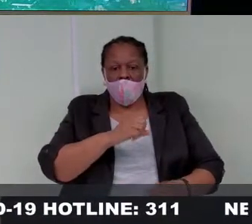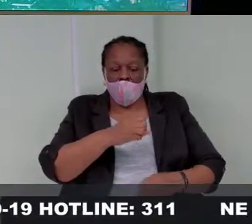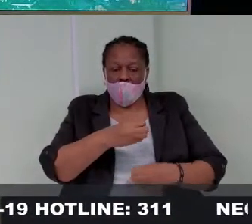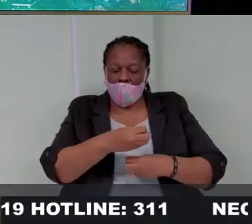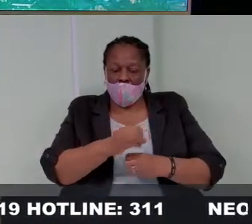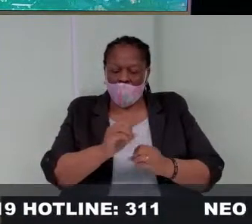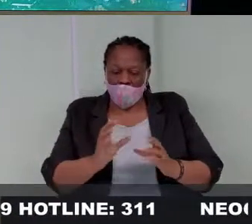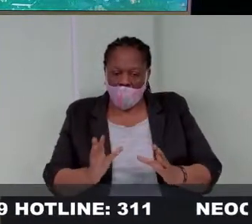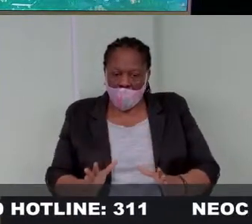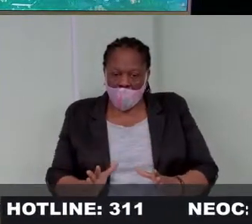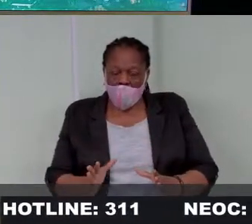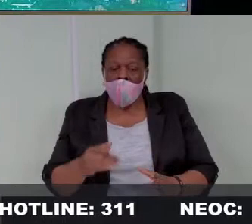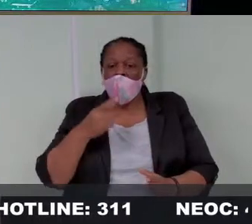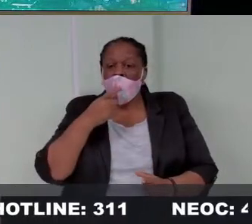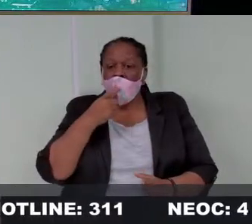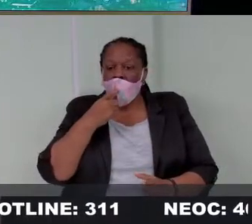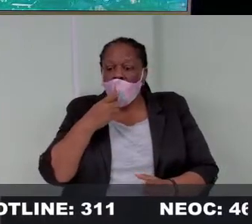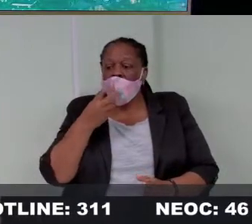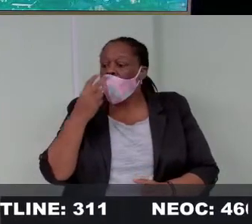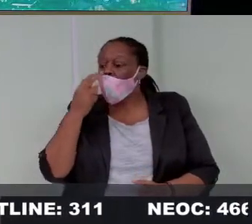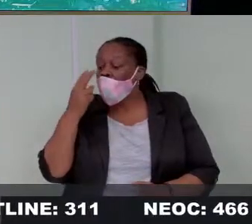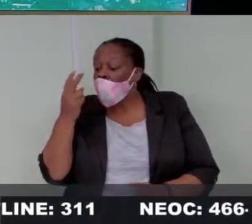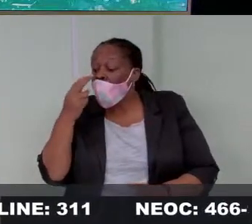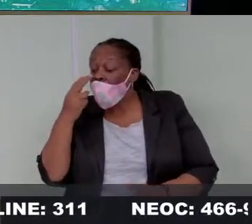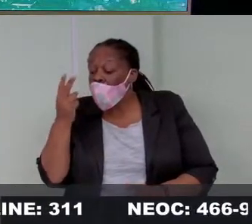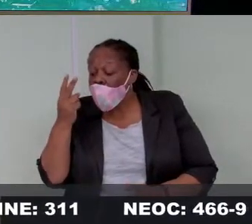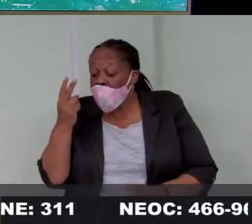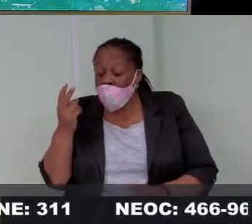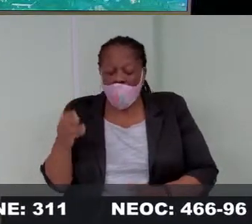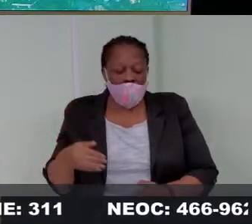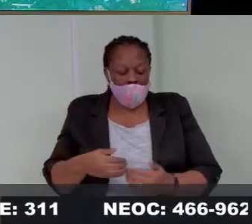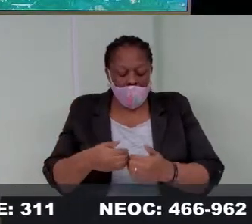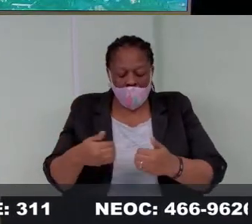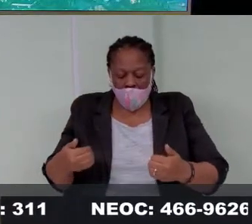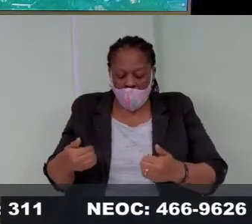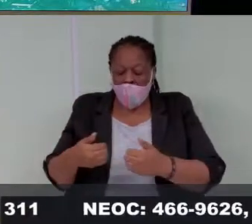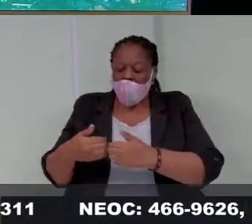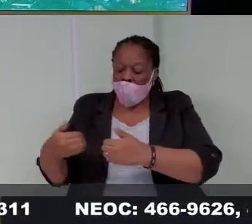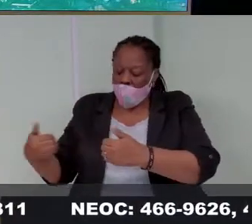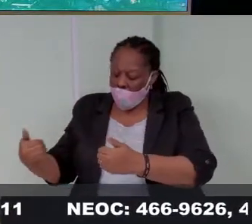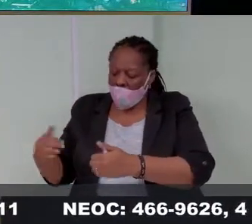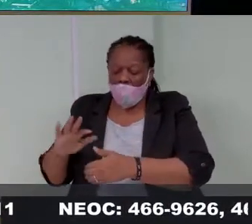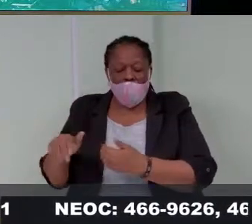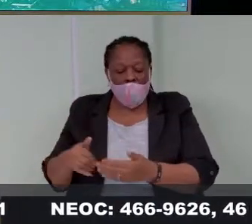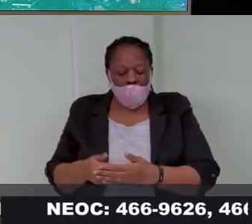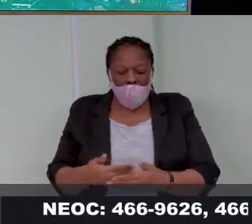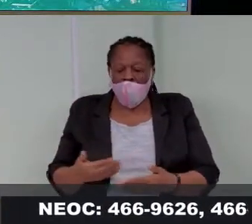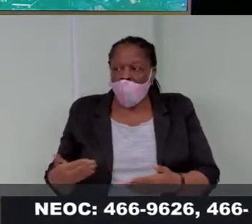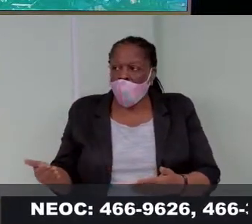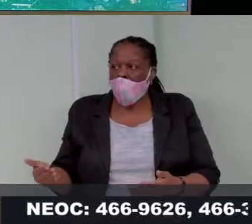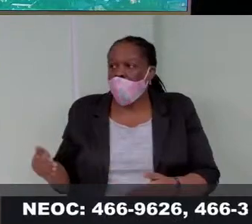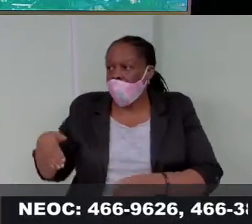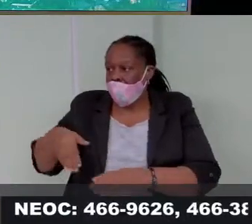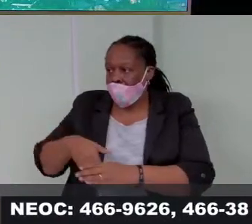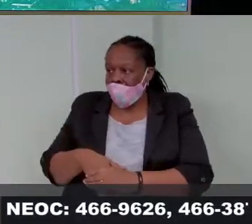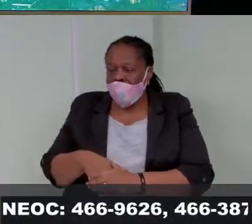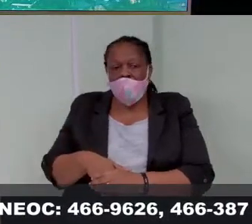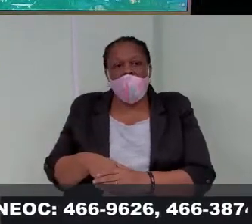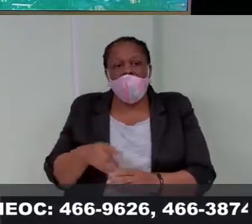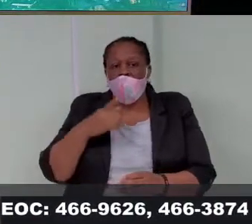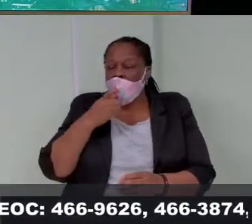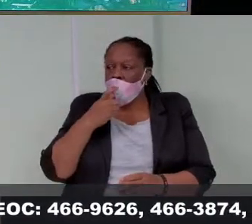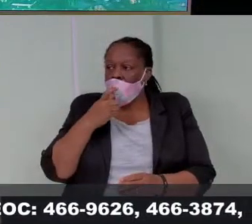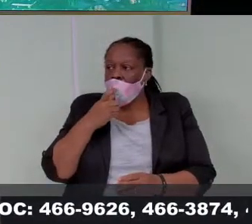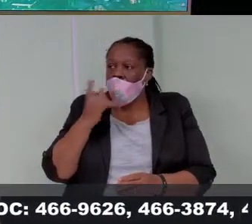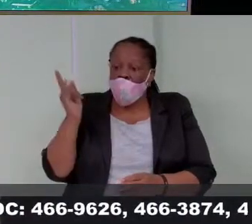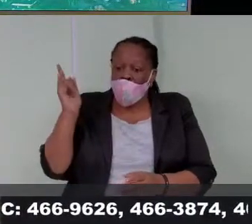protocols are followed and there is no integrated mixing or interfacing between non-travelers and those who have